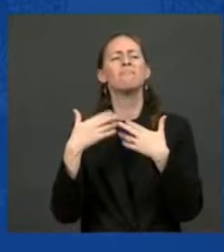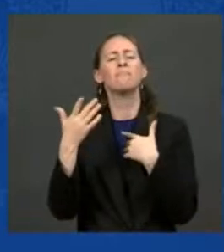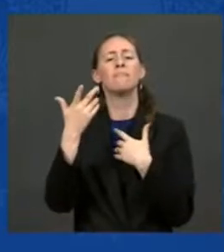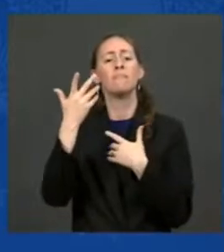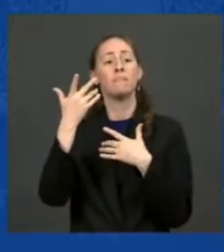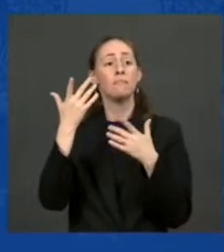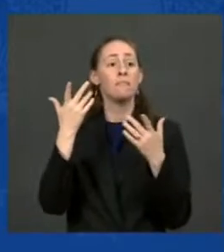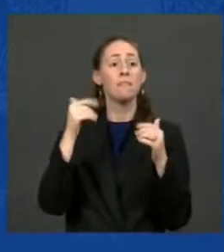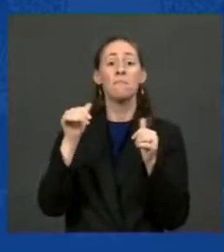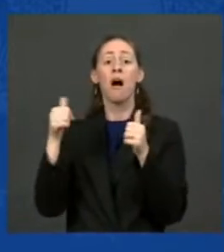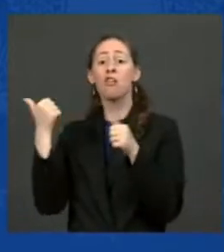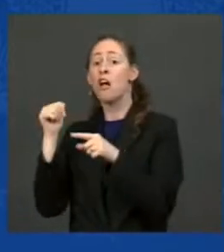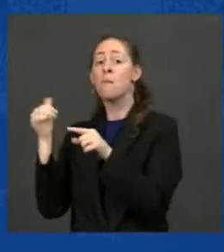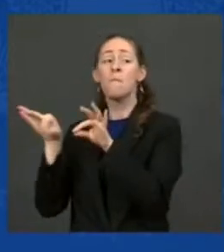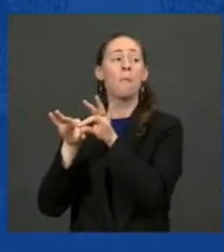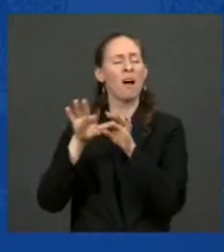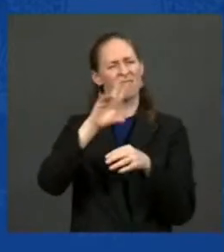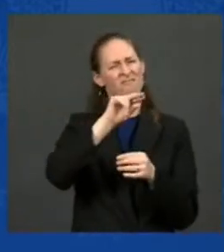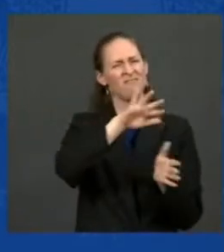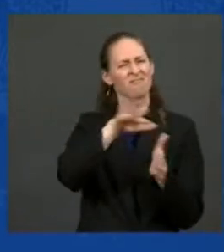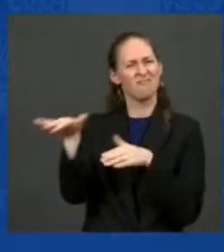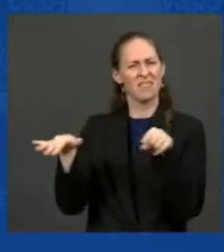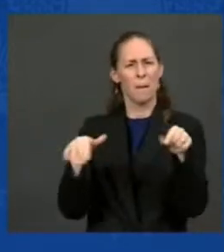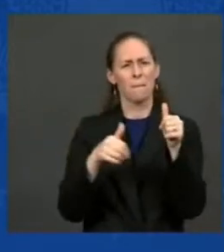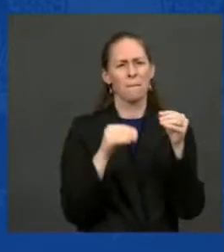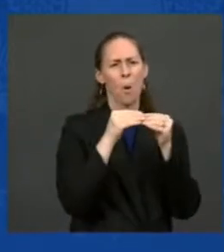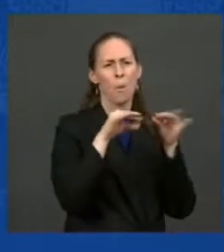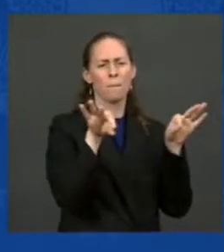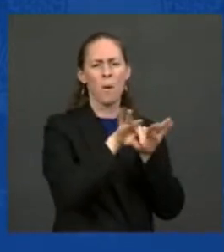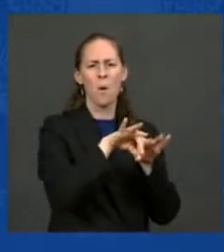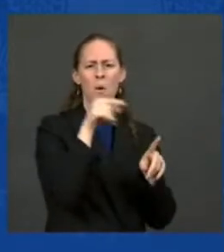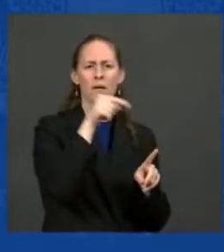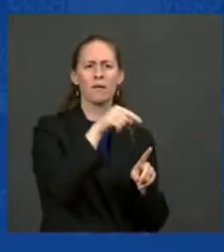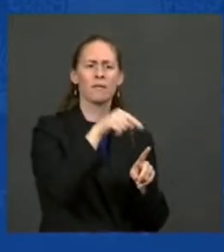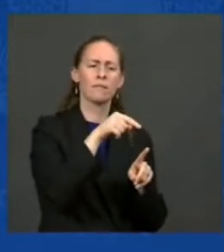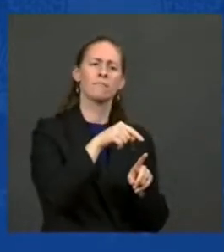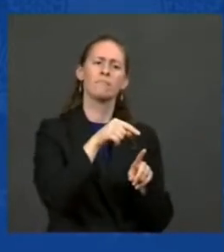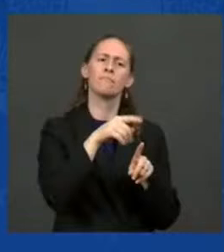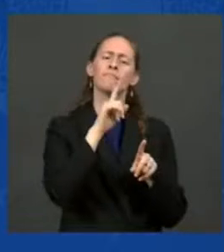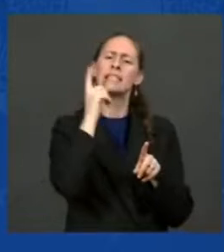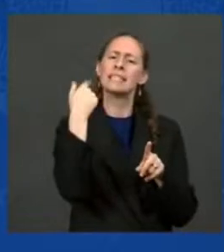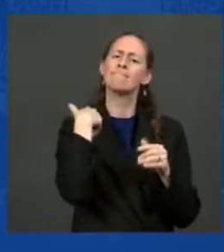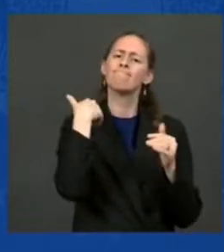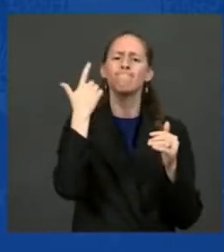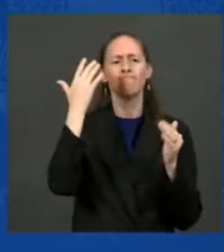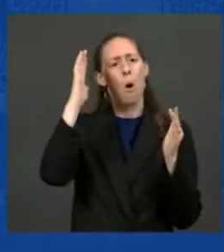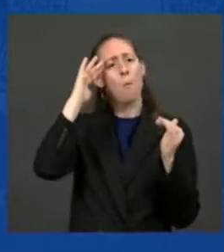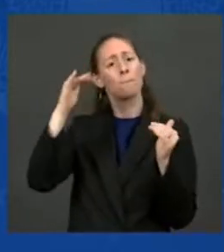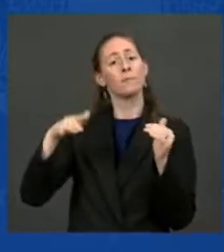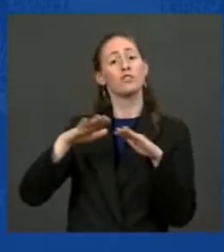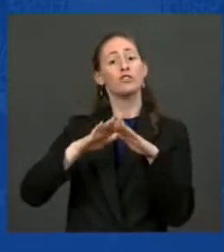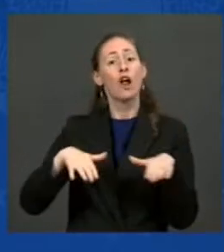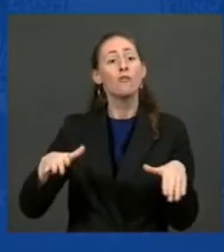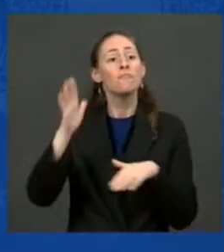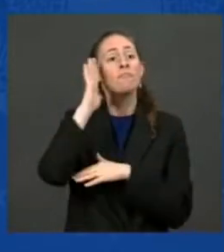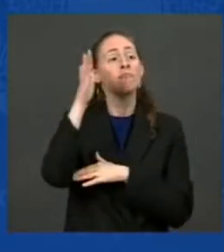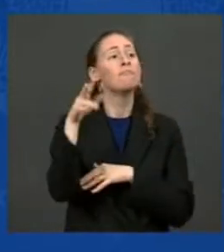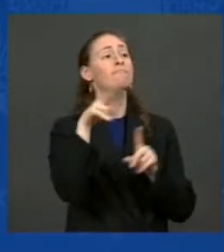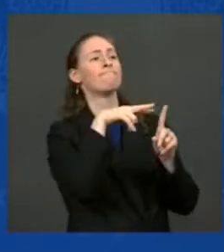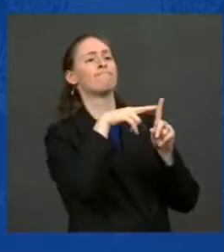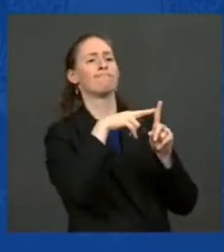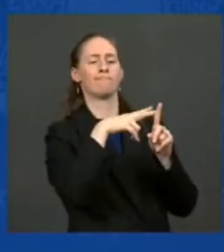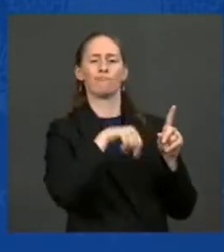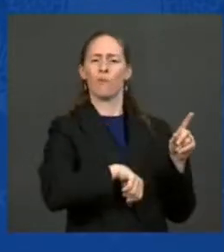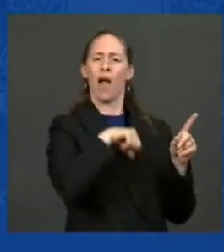important. Someday the children, I hope, will point to it and be proud and inspired by it. Perhaps they will be